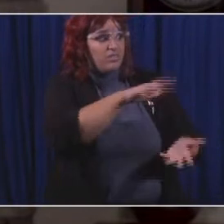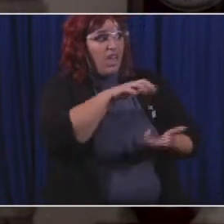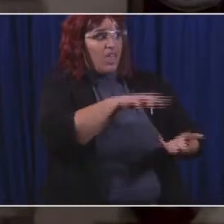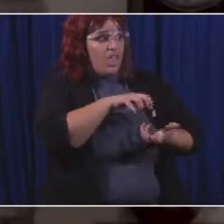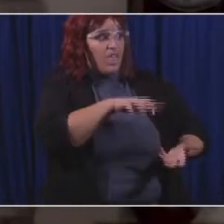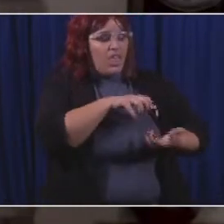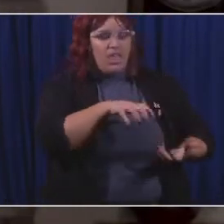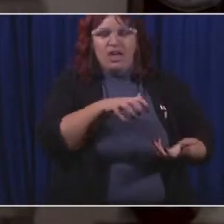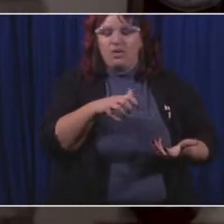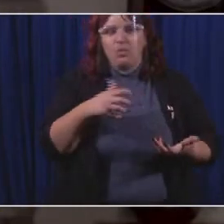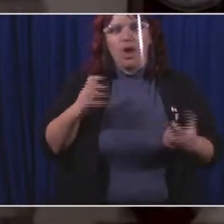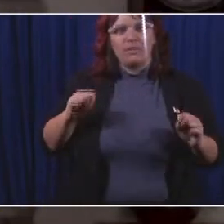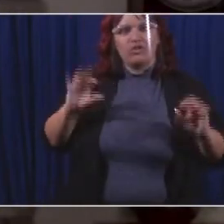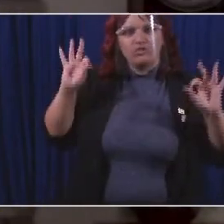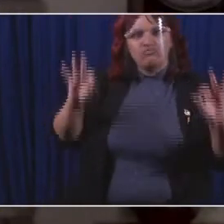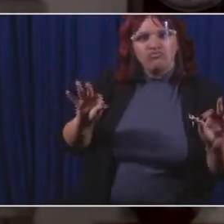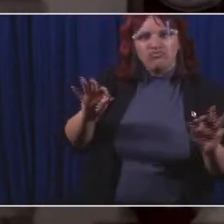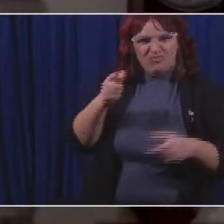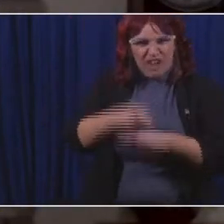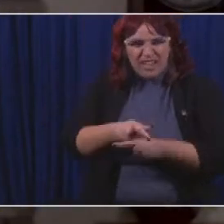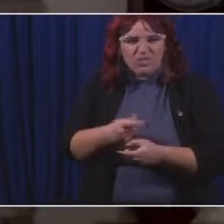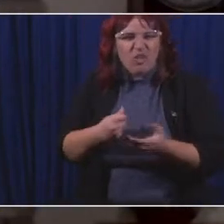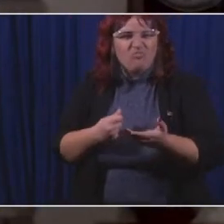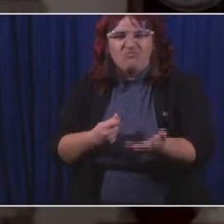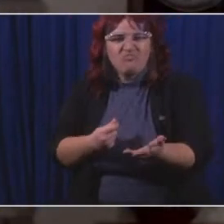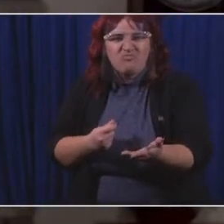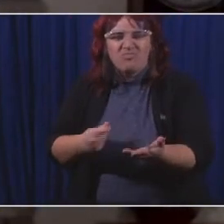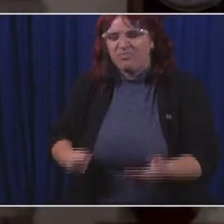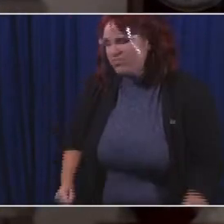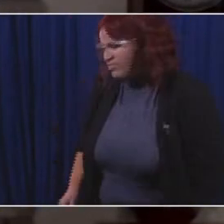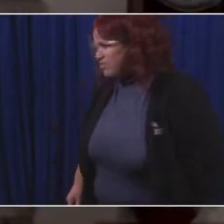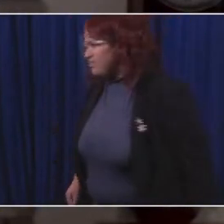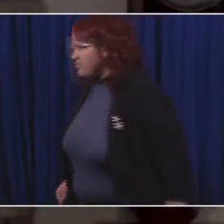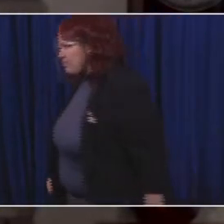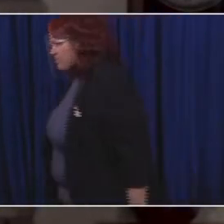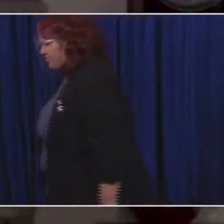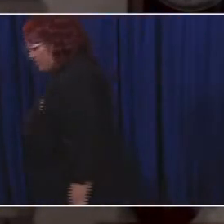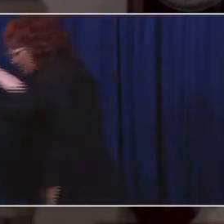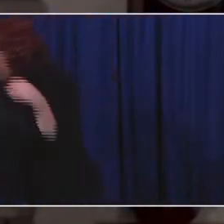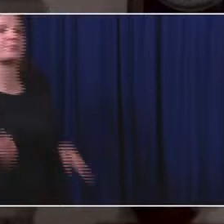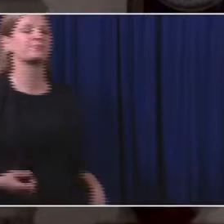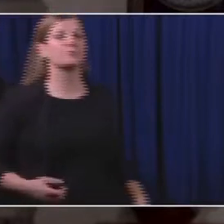Well, sure, Andy. I mean, you always look to see where there are problems. And in this